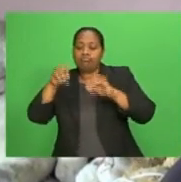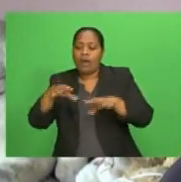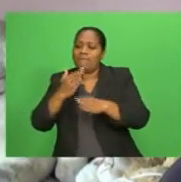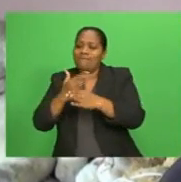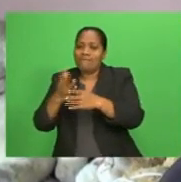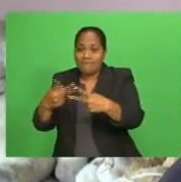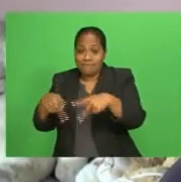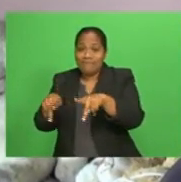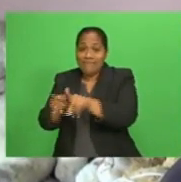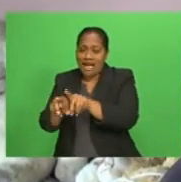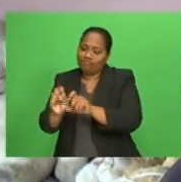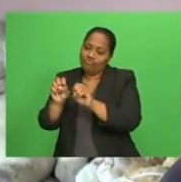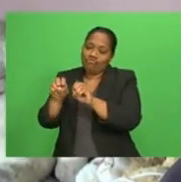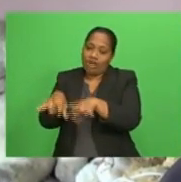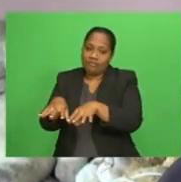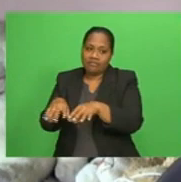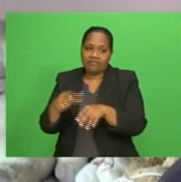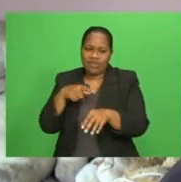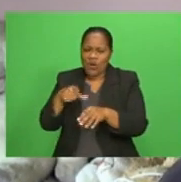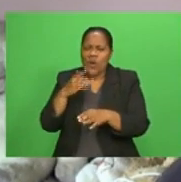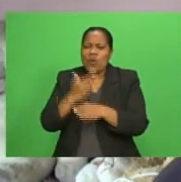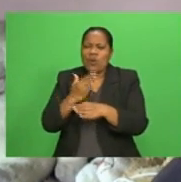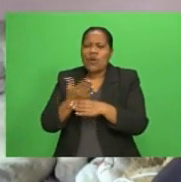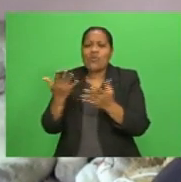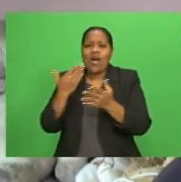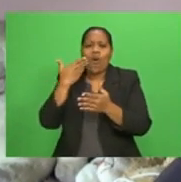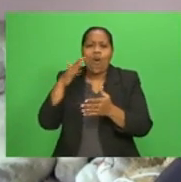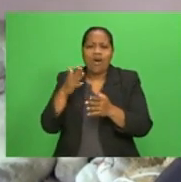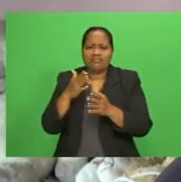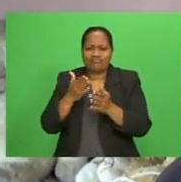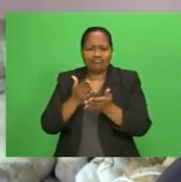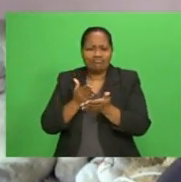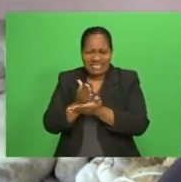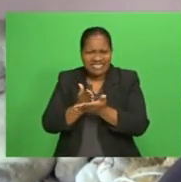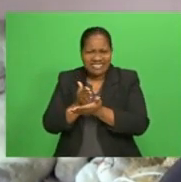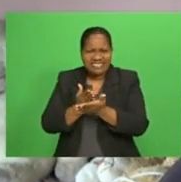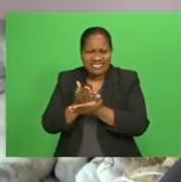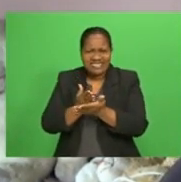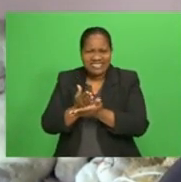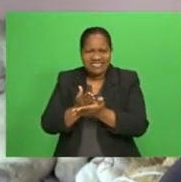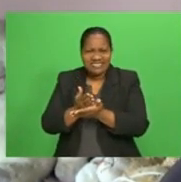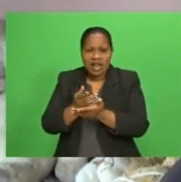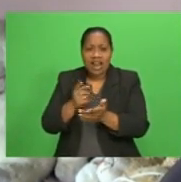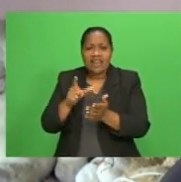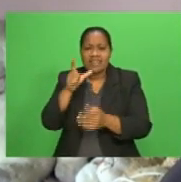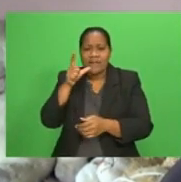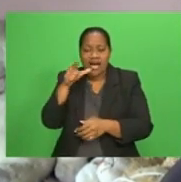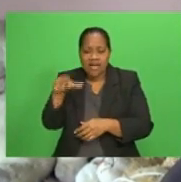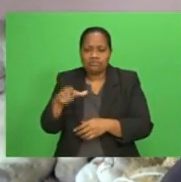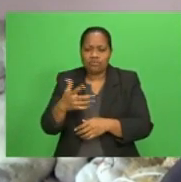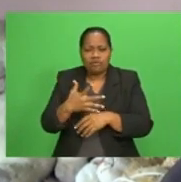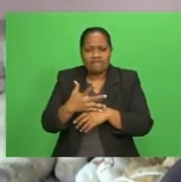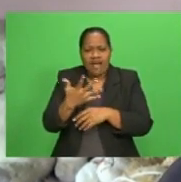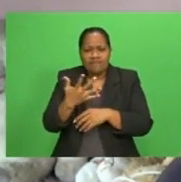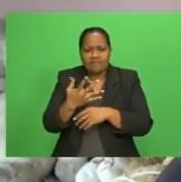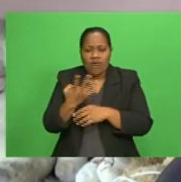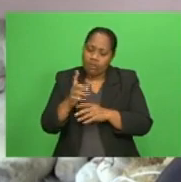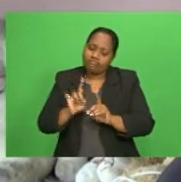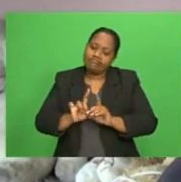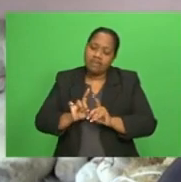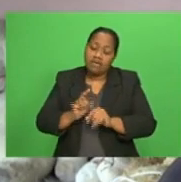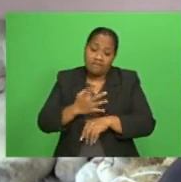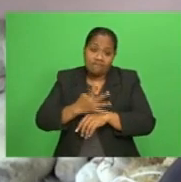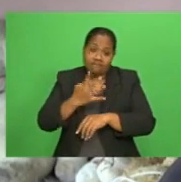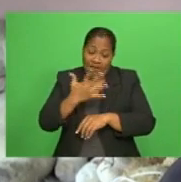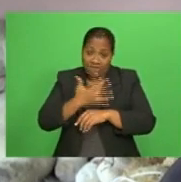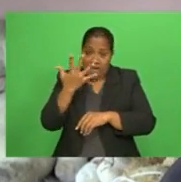workplace. Actually, she's working at the Harbour Kitchen in Lamy. And like 5 or 4 o'clock, I